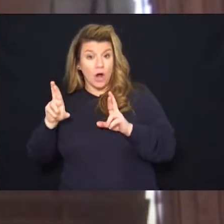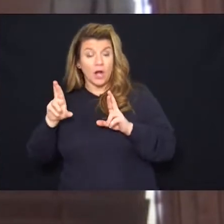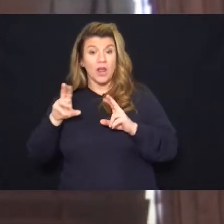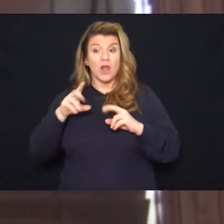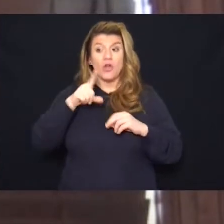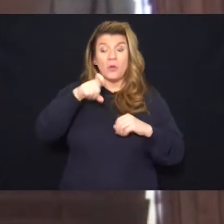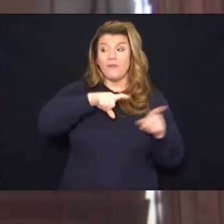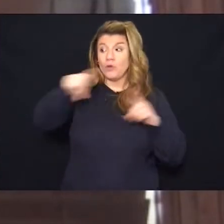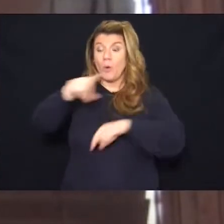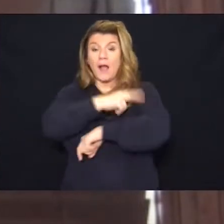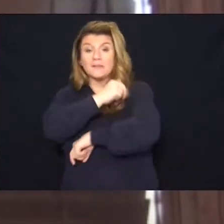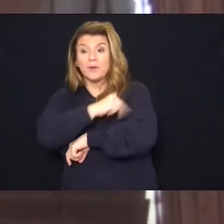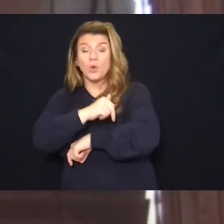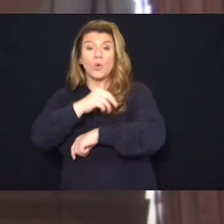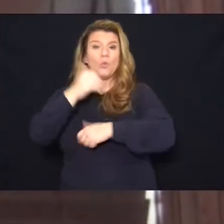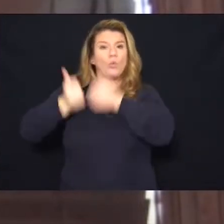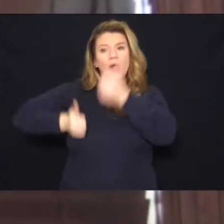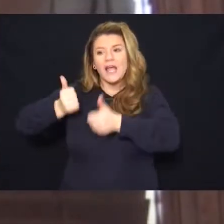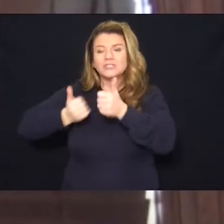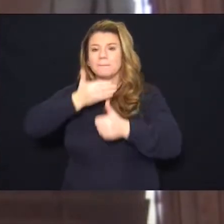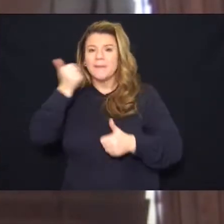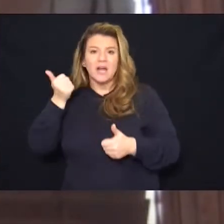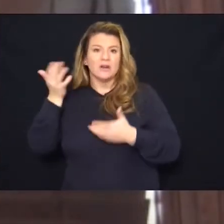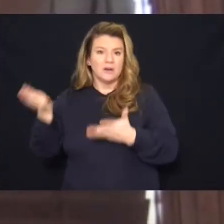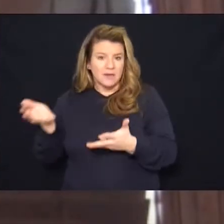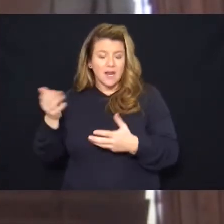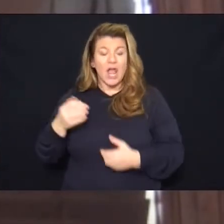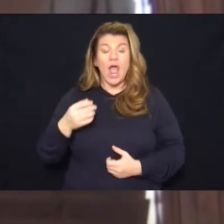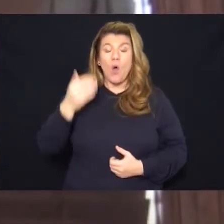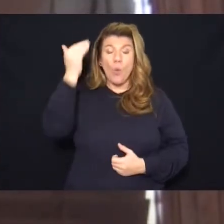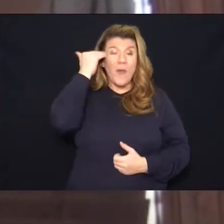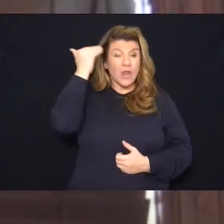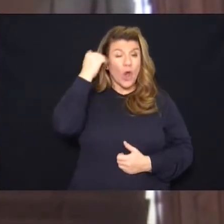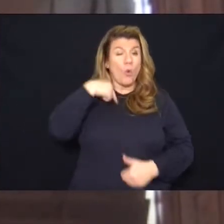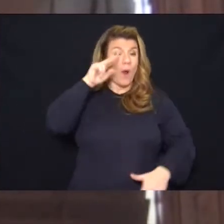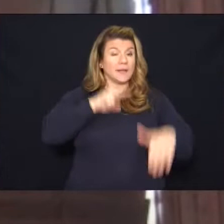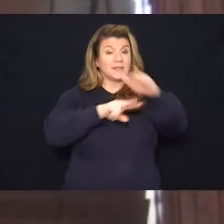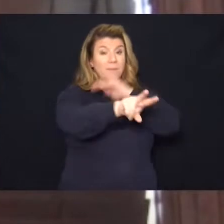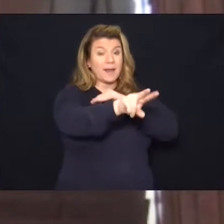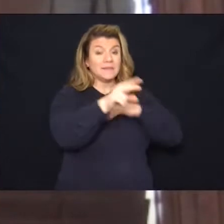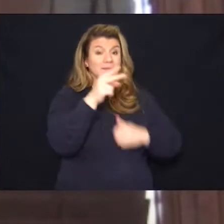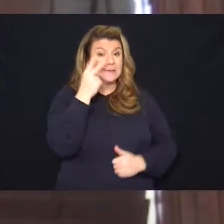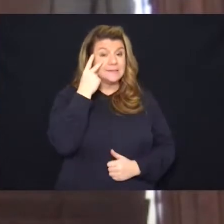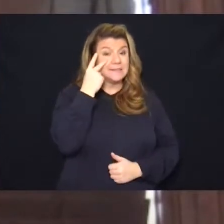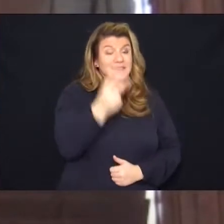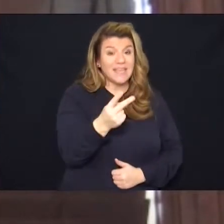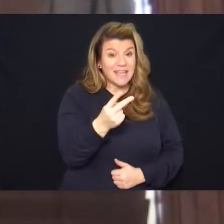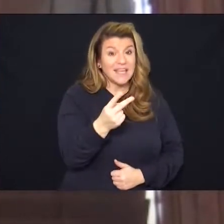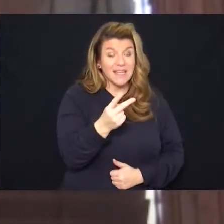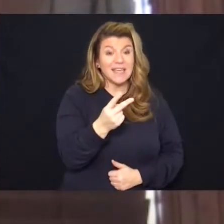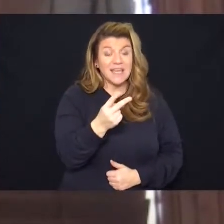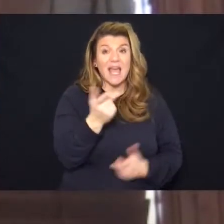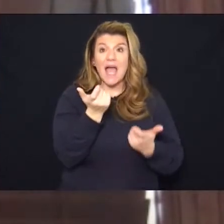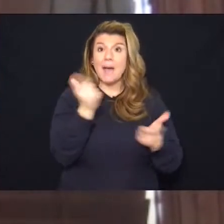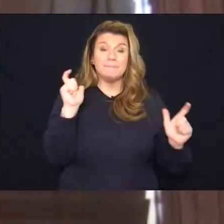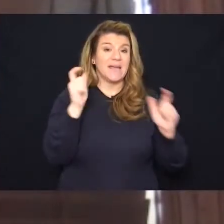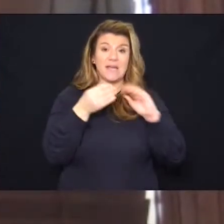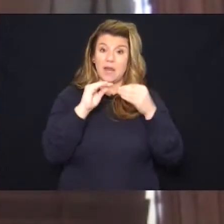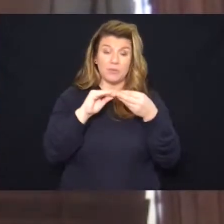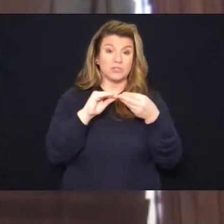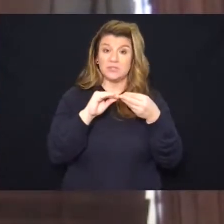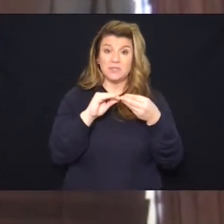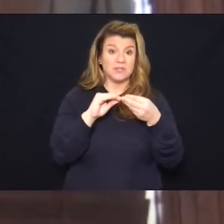or to the hospital. We know that we are anticipating seeing an absolute huge